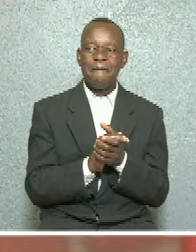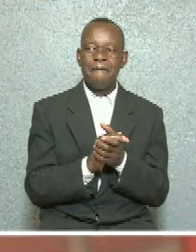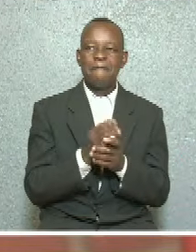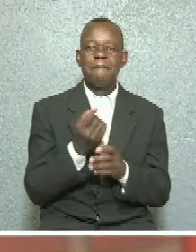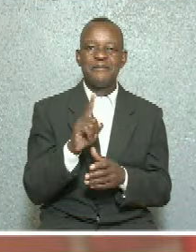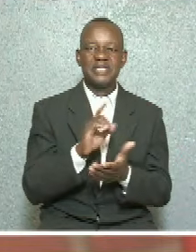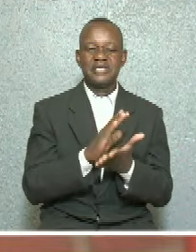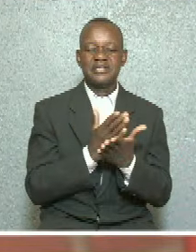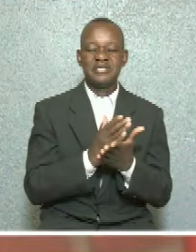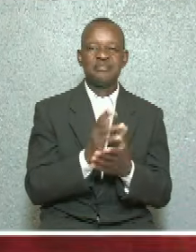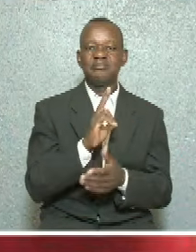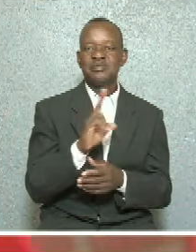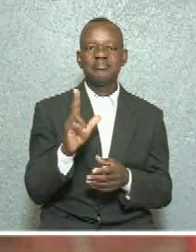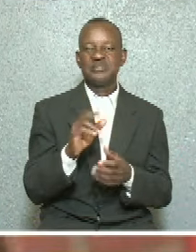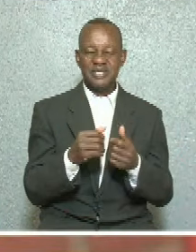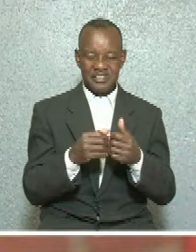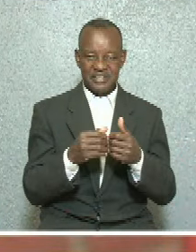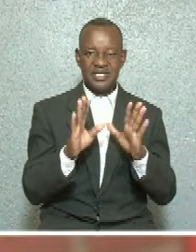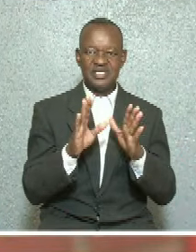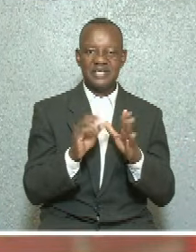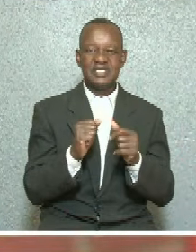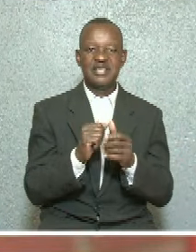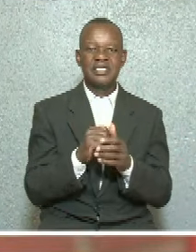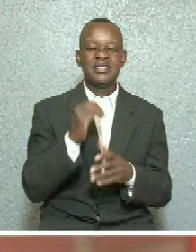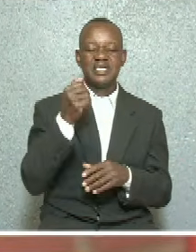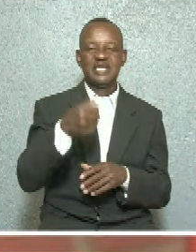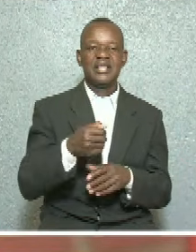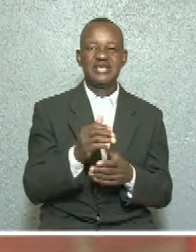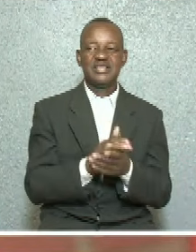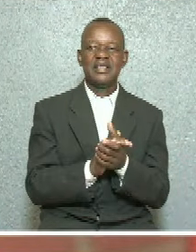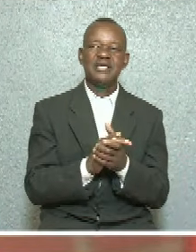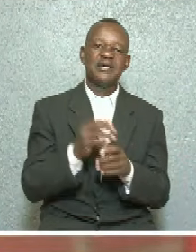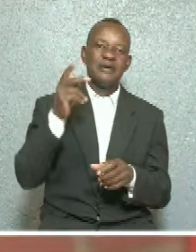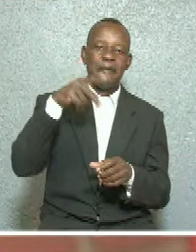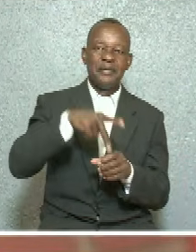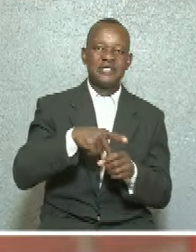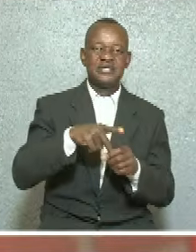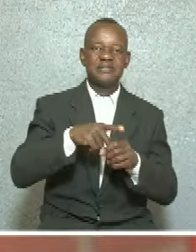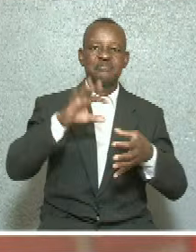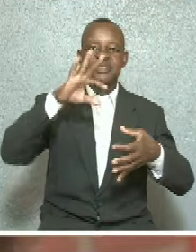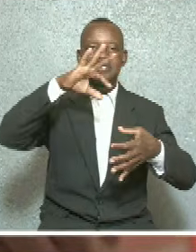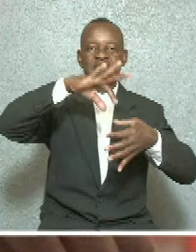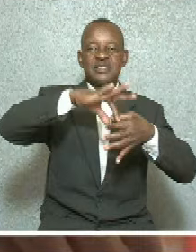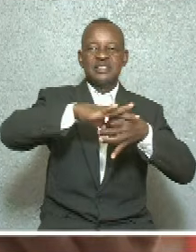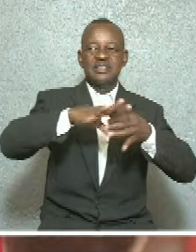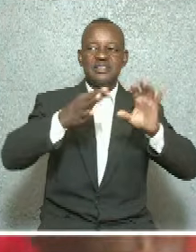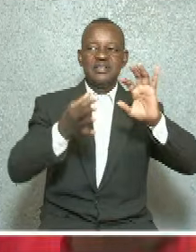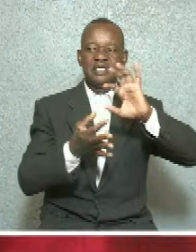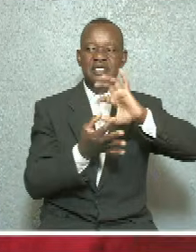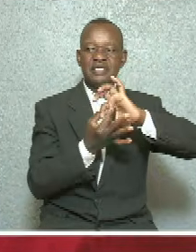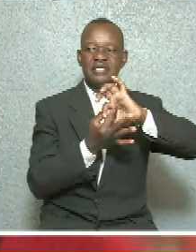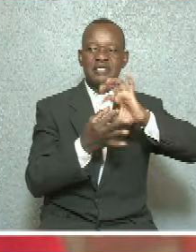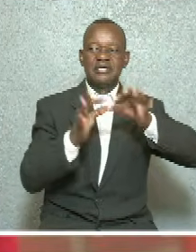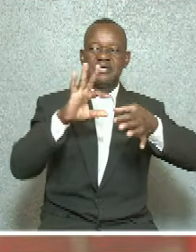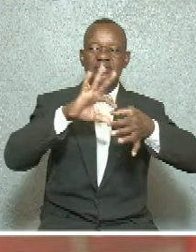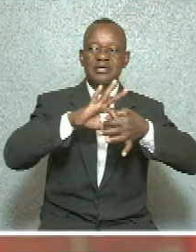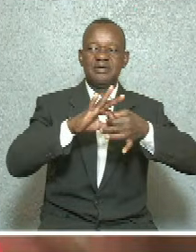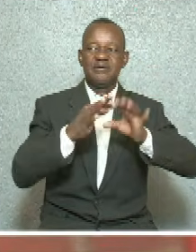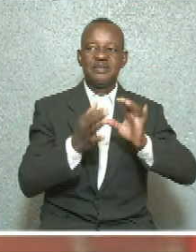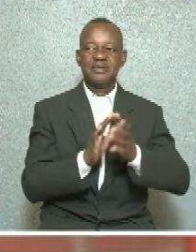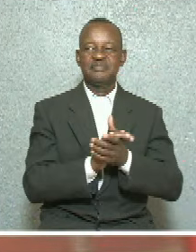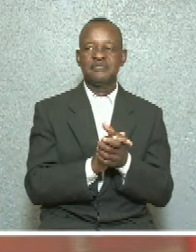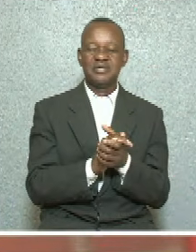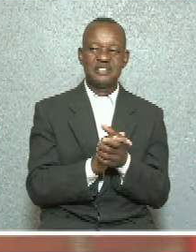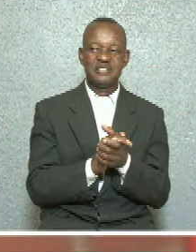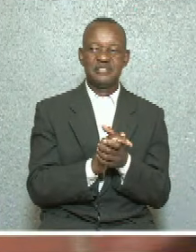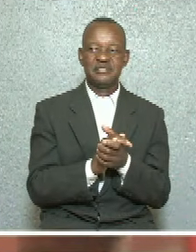Olympics. So Pay is that kind of program where you can have somebody that comes from such a background that of them own selves, and